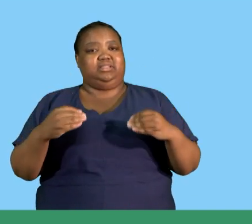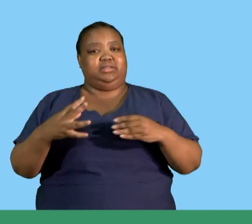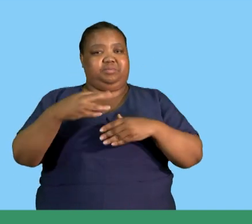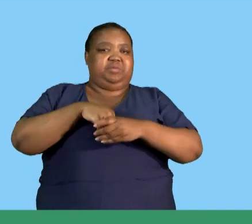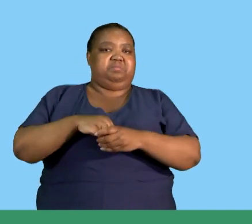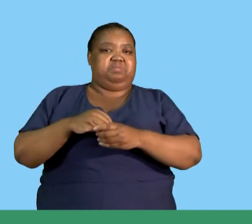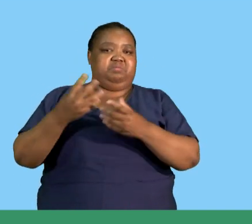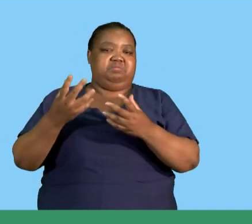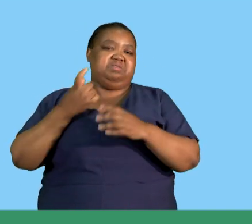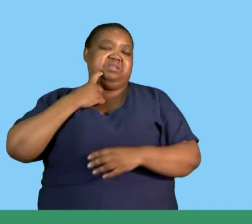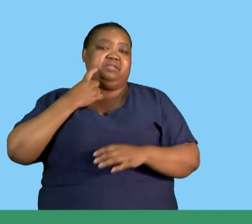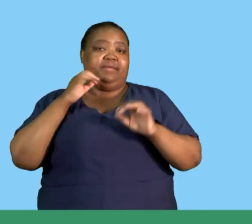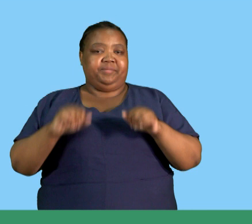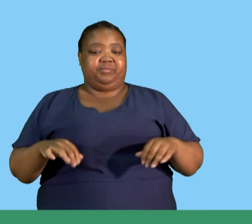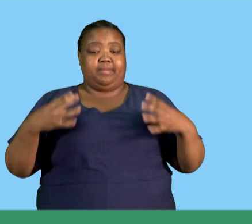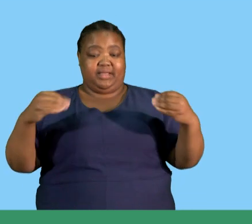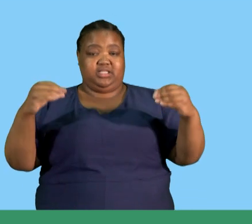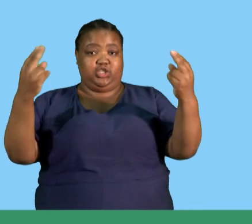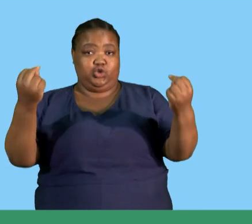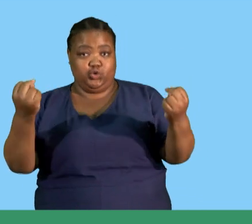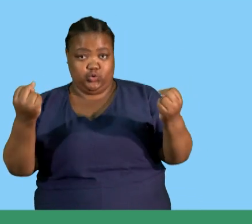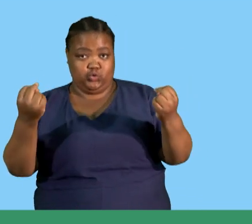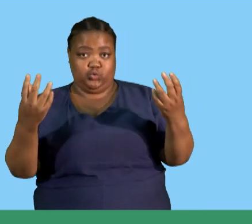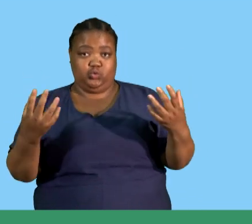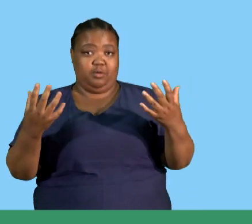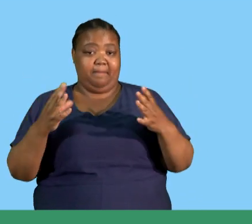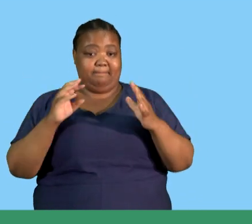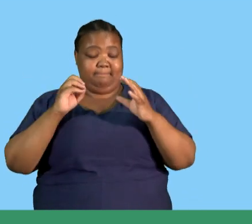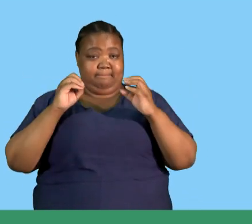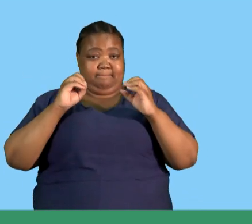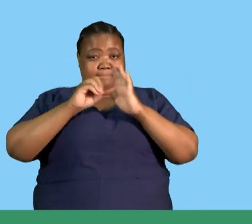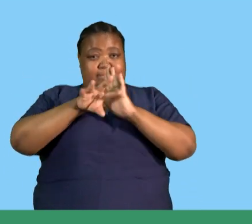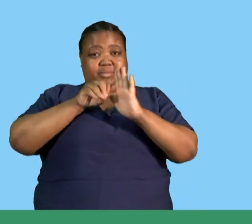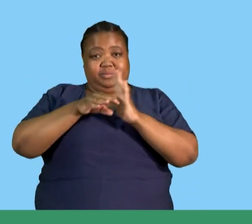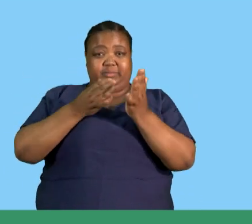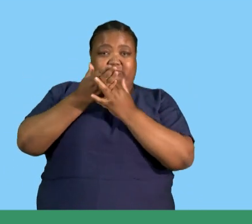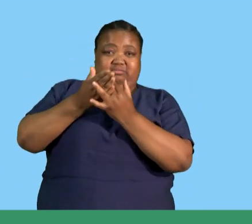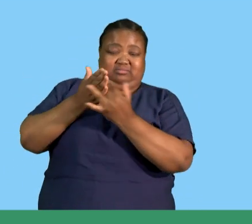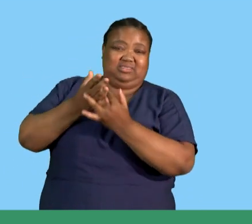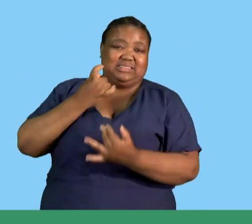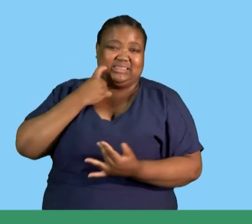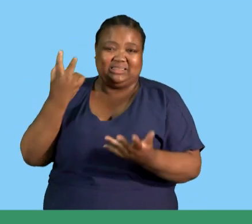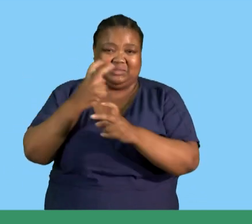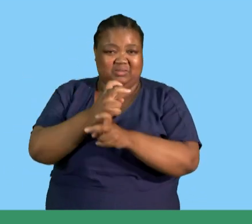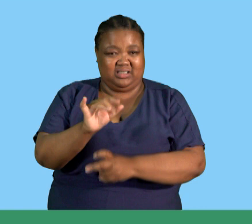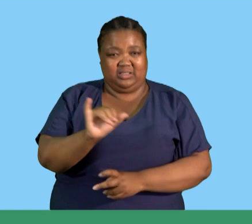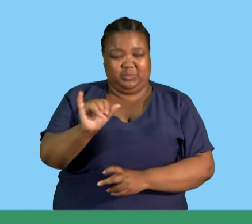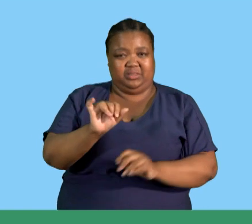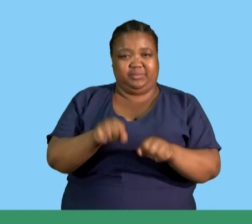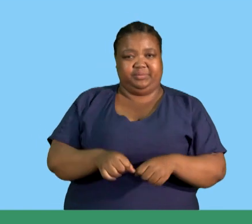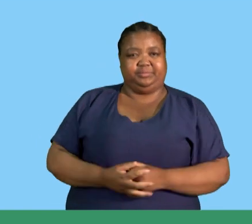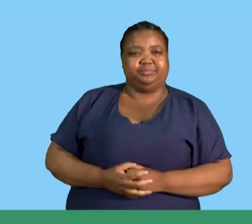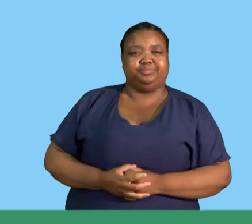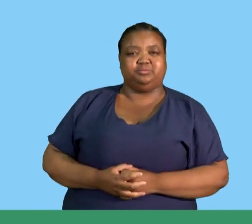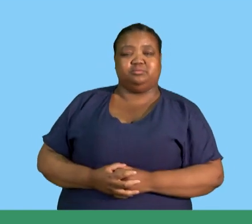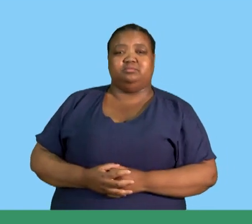market or the industry. How easy is it for other businesses to enter the market? That's what threats of new entrants to the